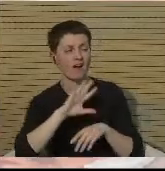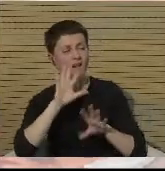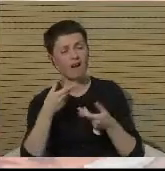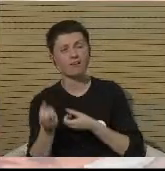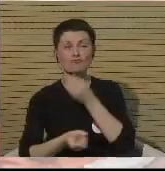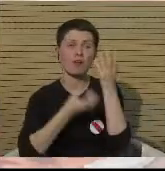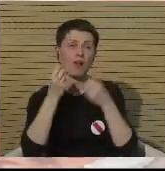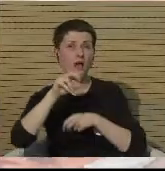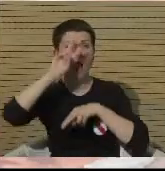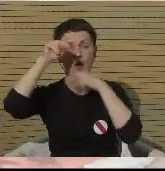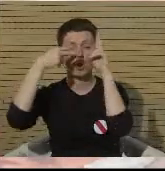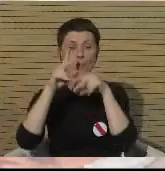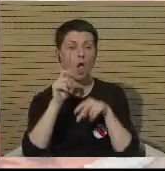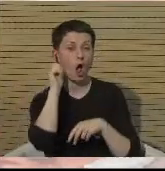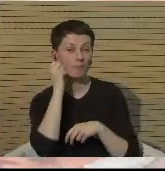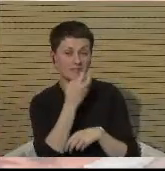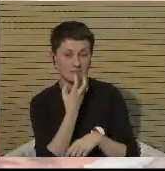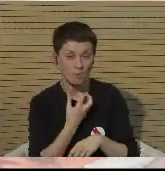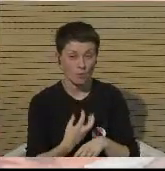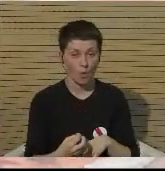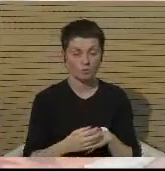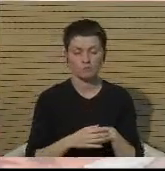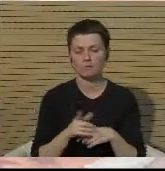Żonglerów, akrobatów, kobiety z brodą